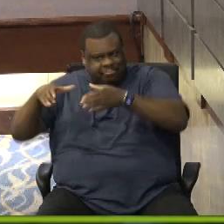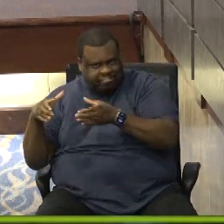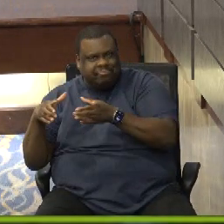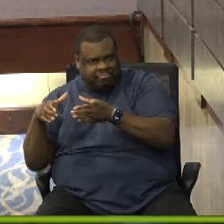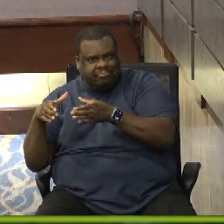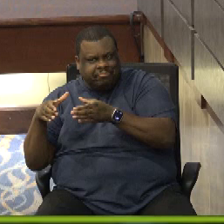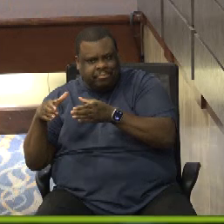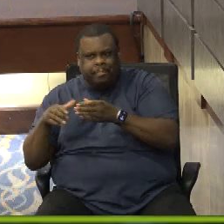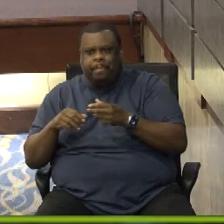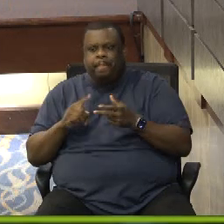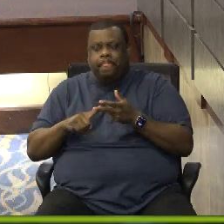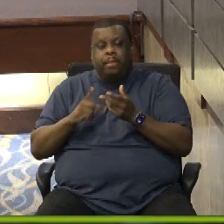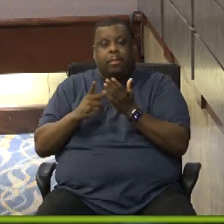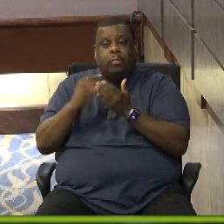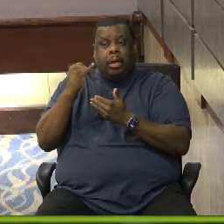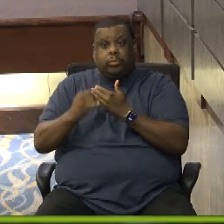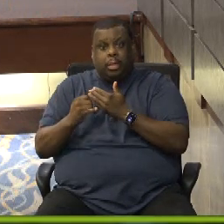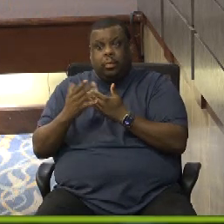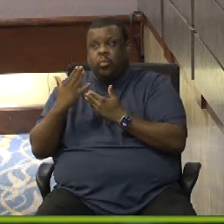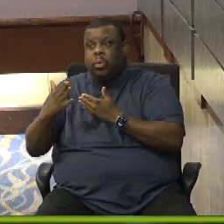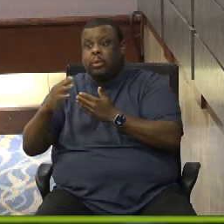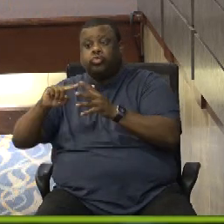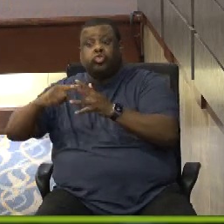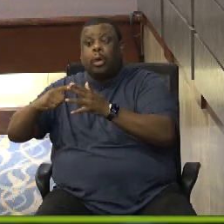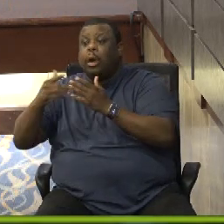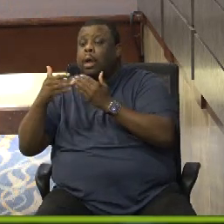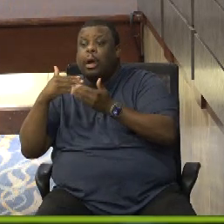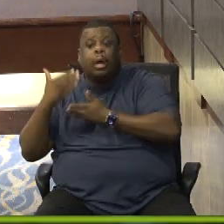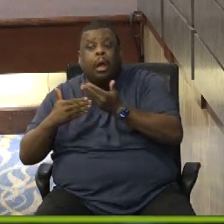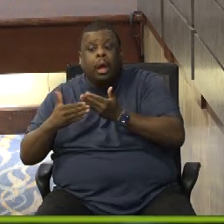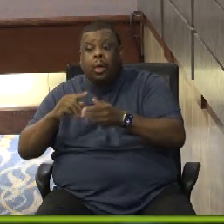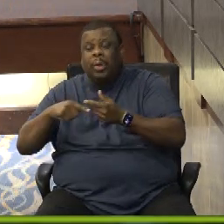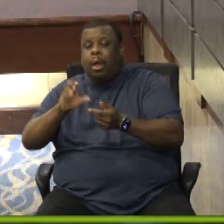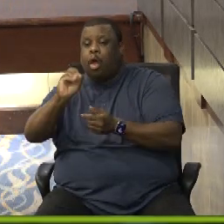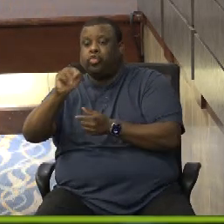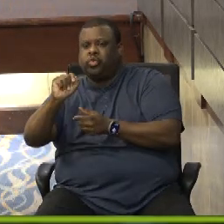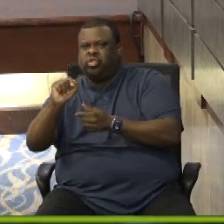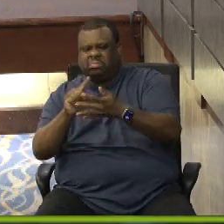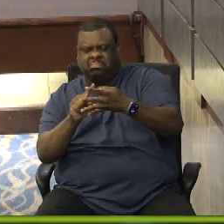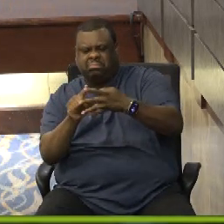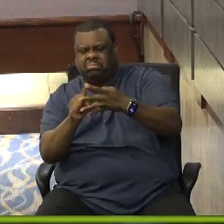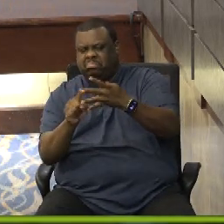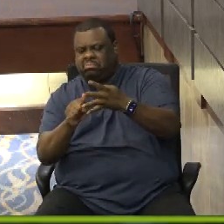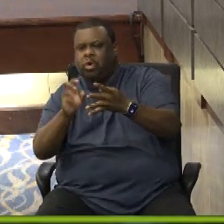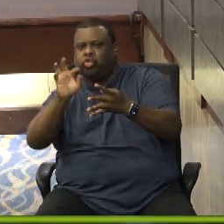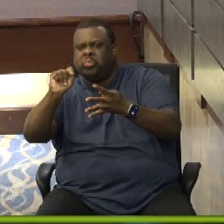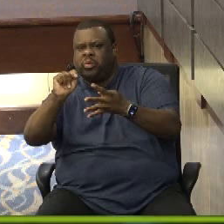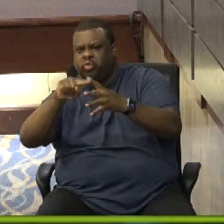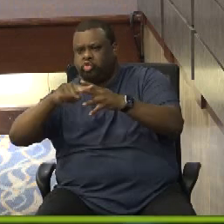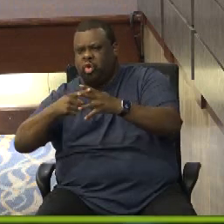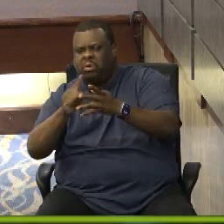and the project is tentatively scheduled to kick off in early October.